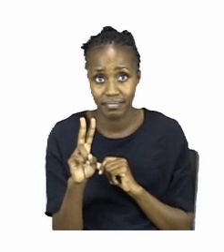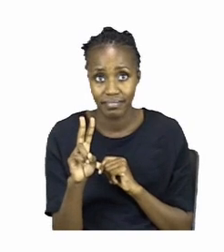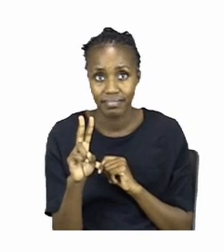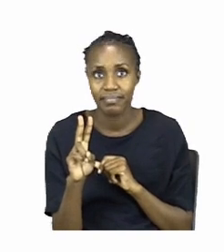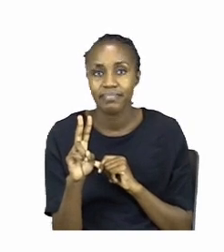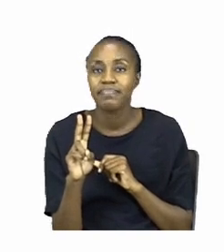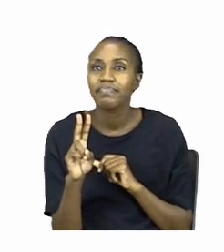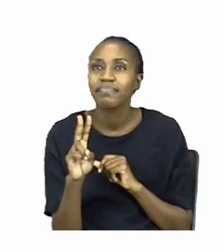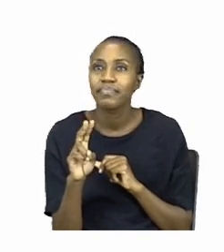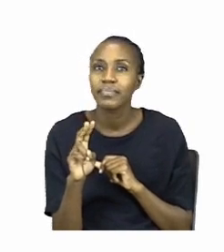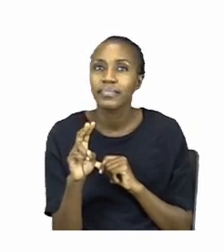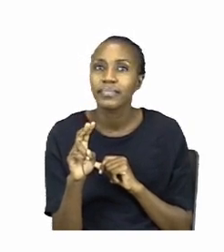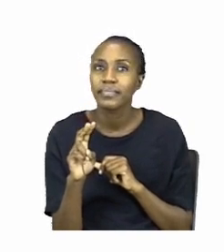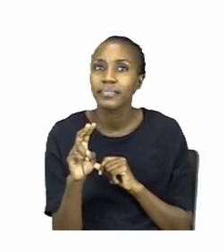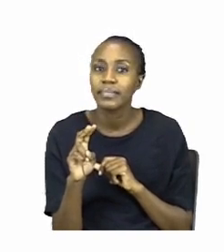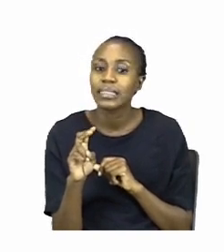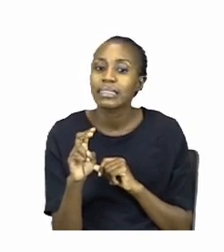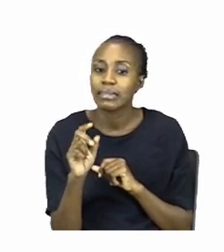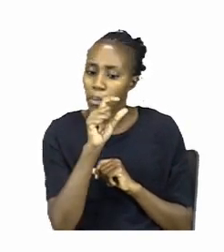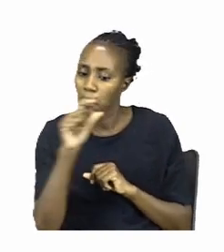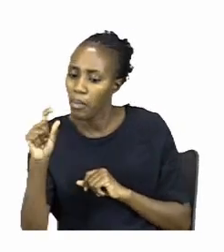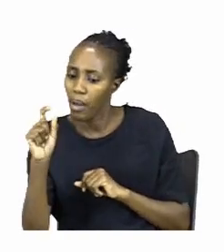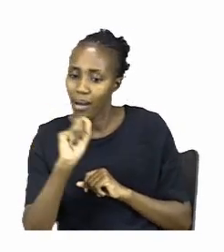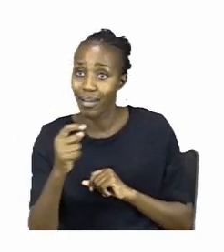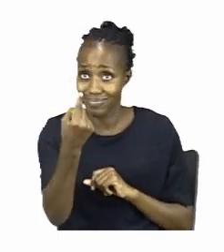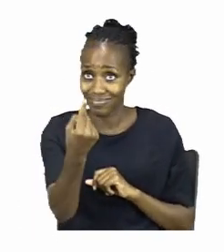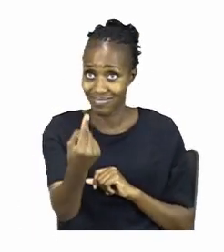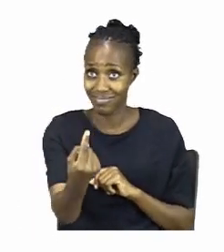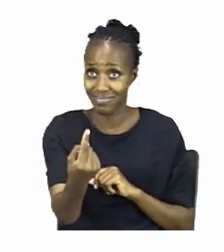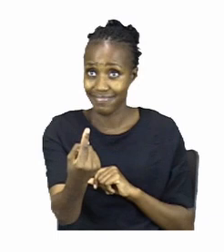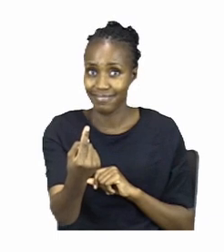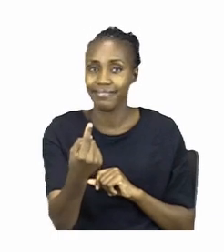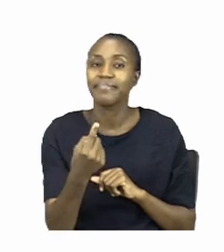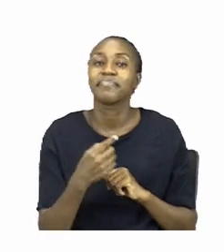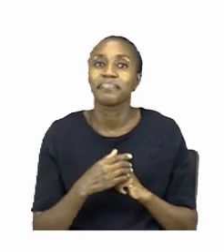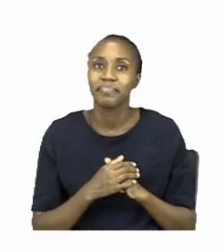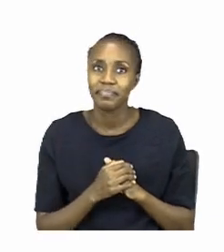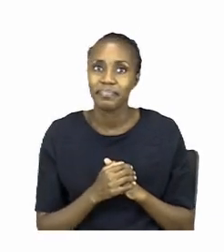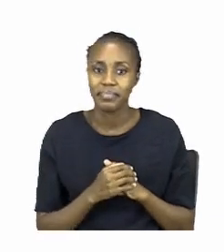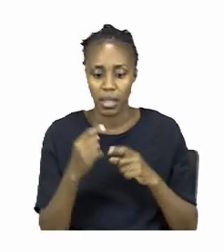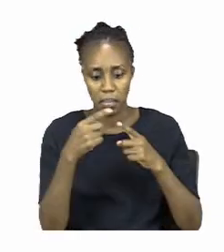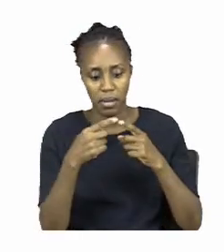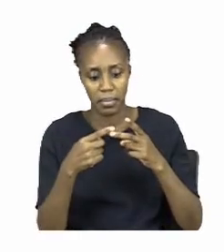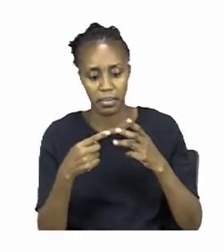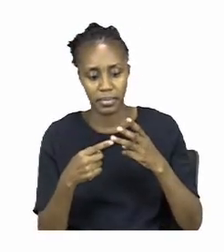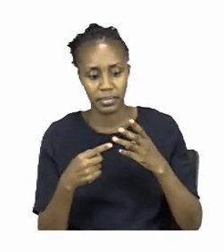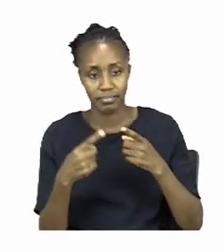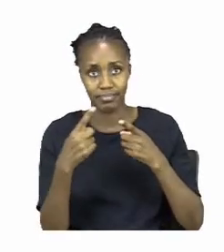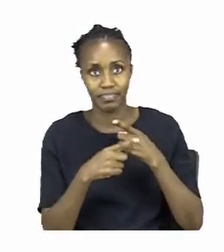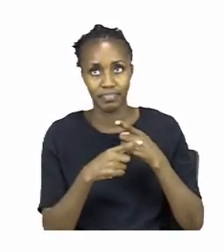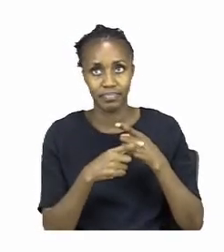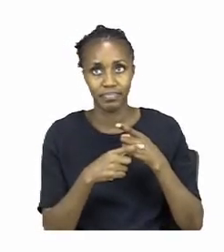reads, it says here that you have to write your own sentences with the words. The words